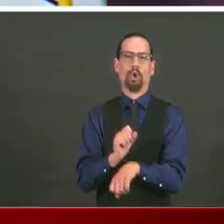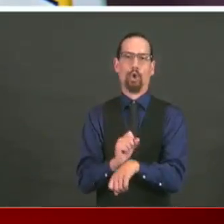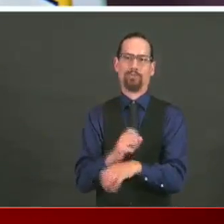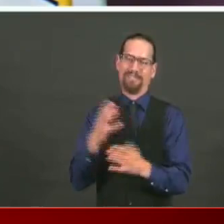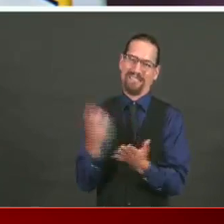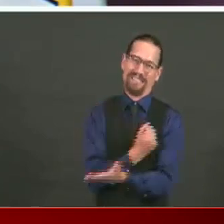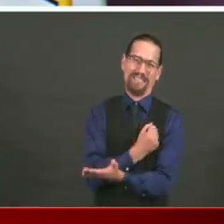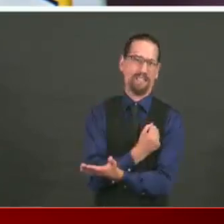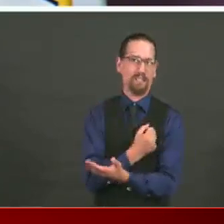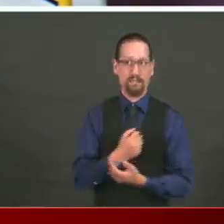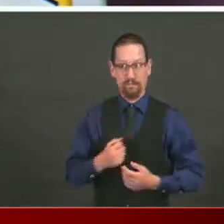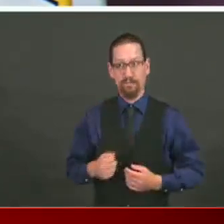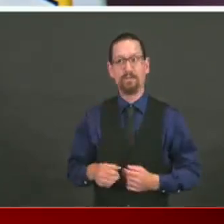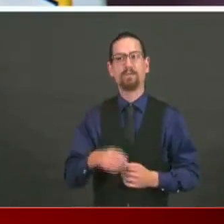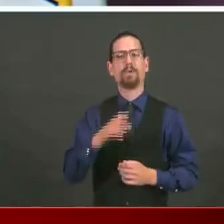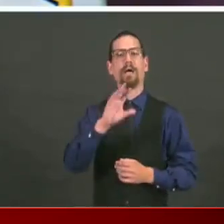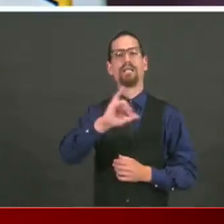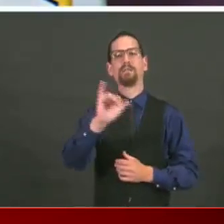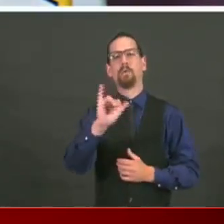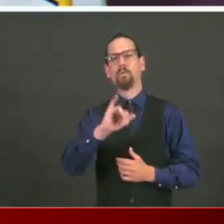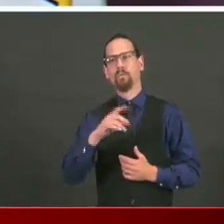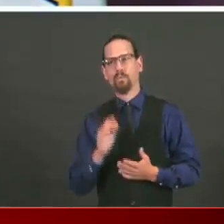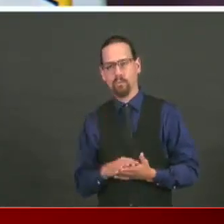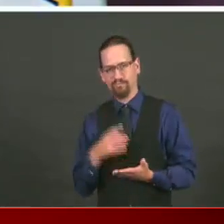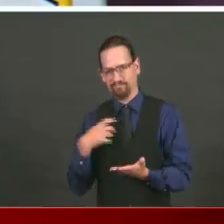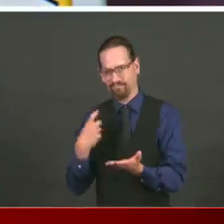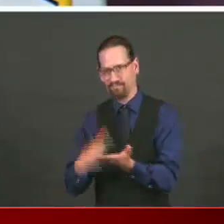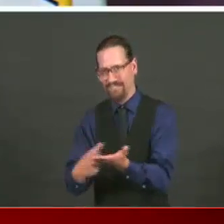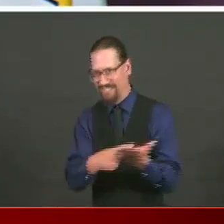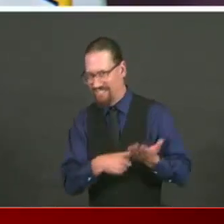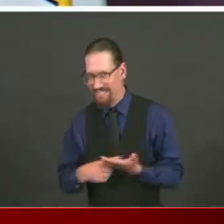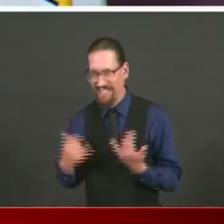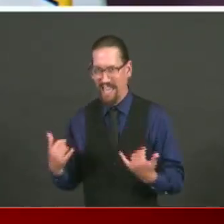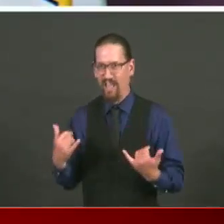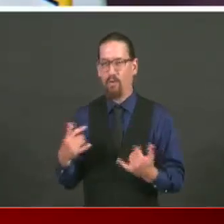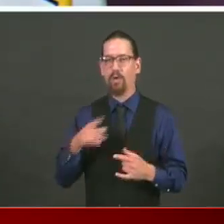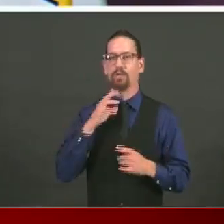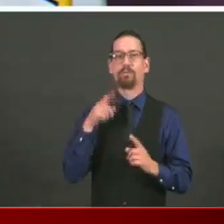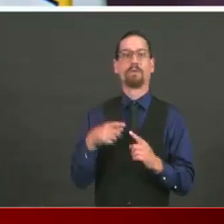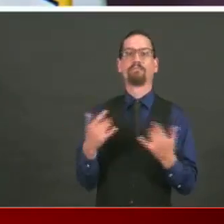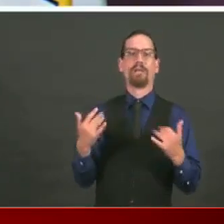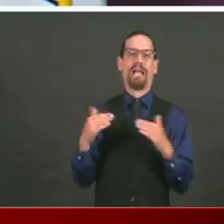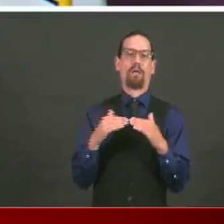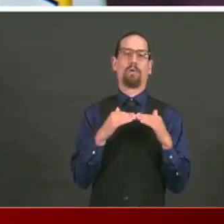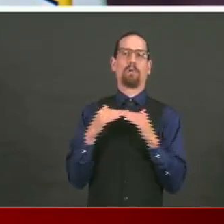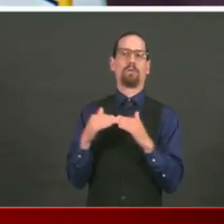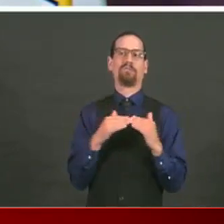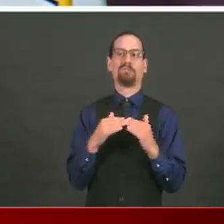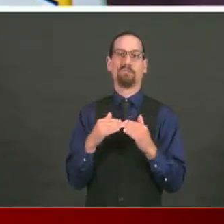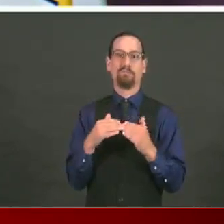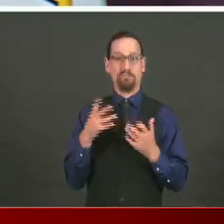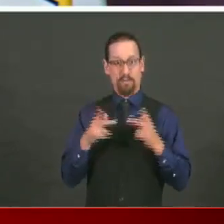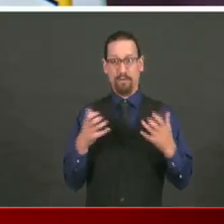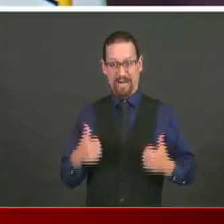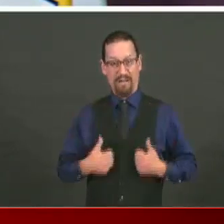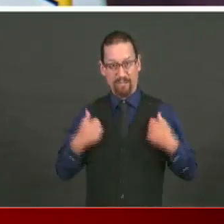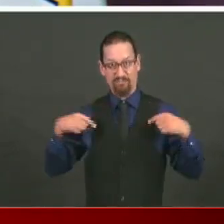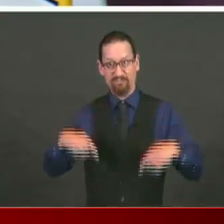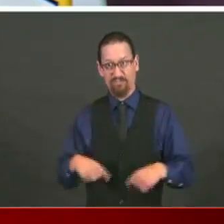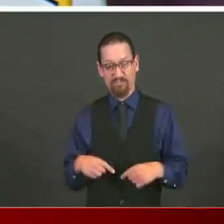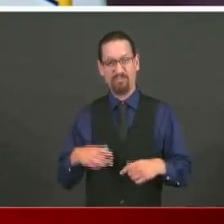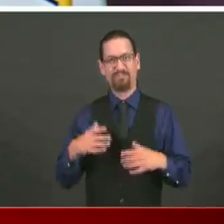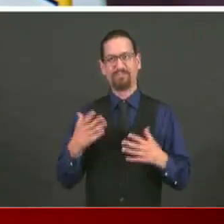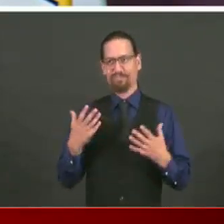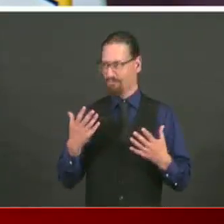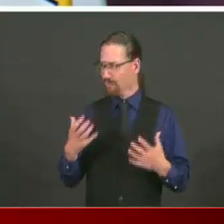think the discussion now as it relates to equity, people want to live in, people want to work, businesses want to do business